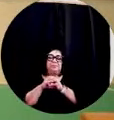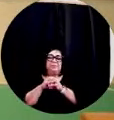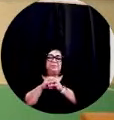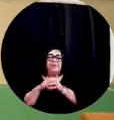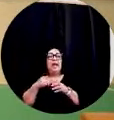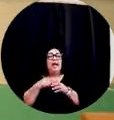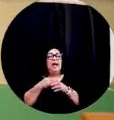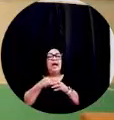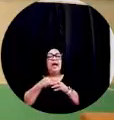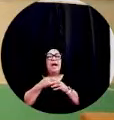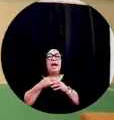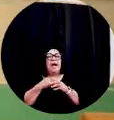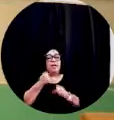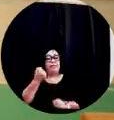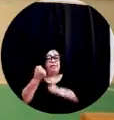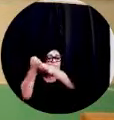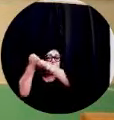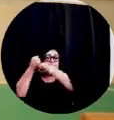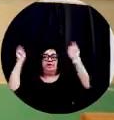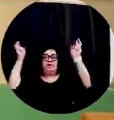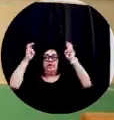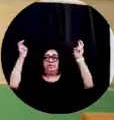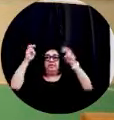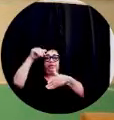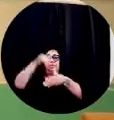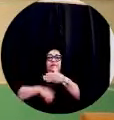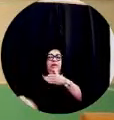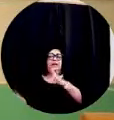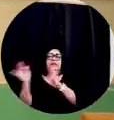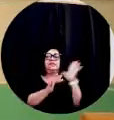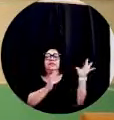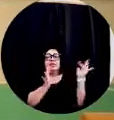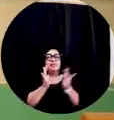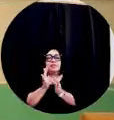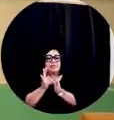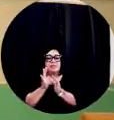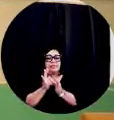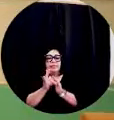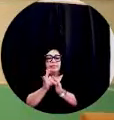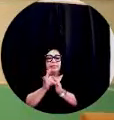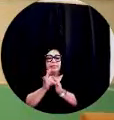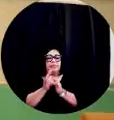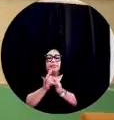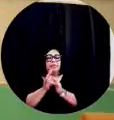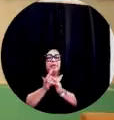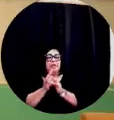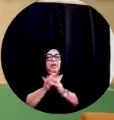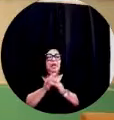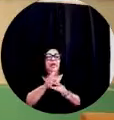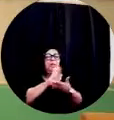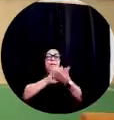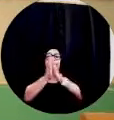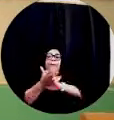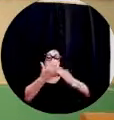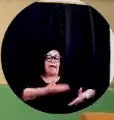promoting victory in Jesus. Oh, y'all forgot what I said. Cheer up.